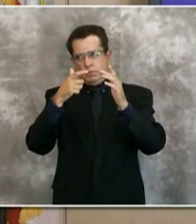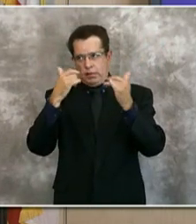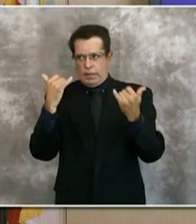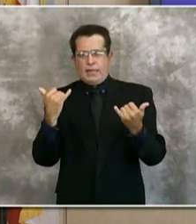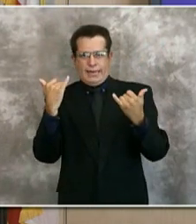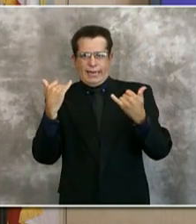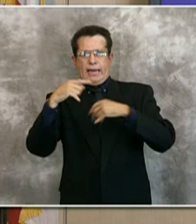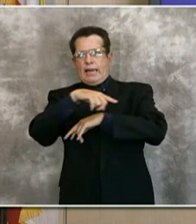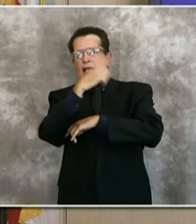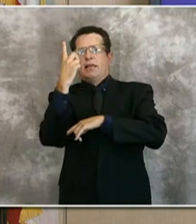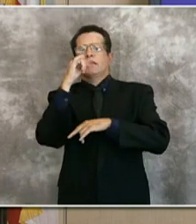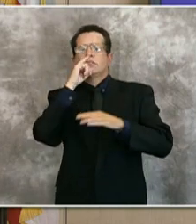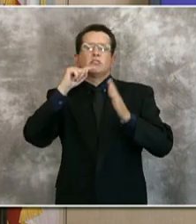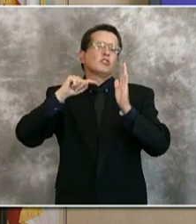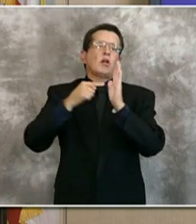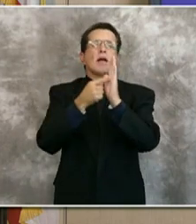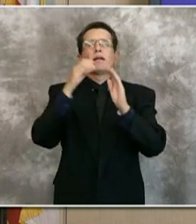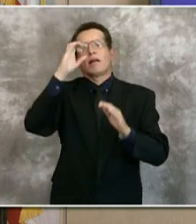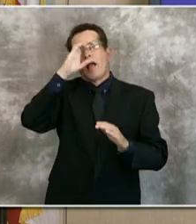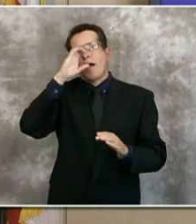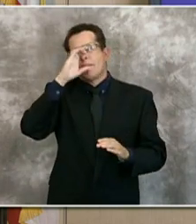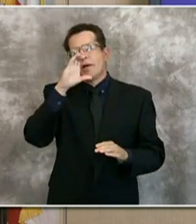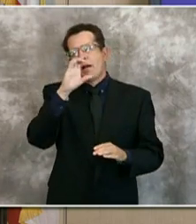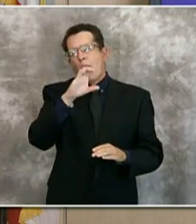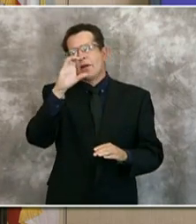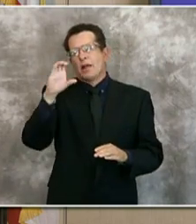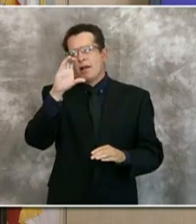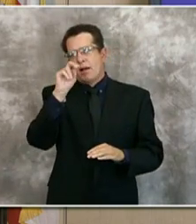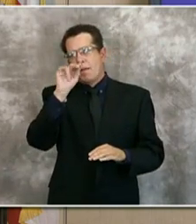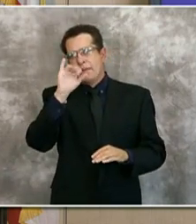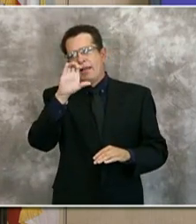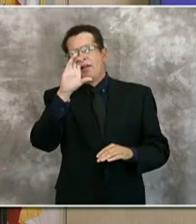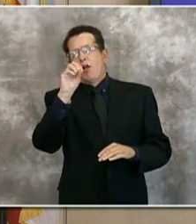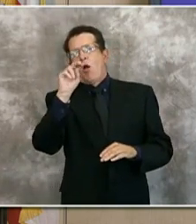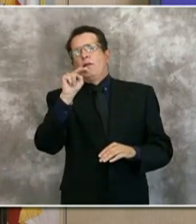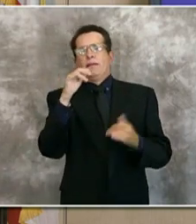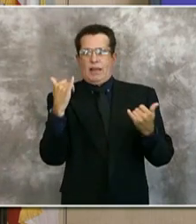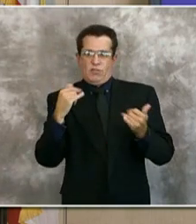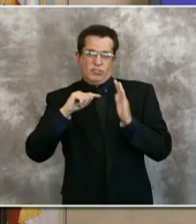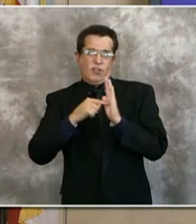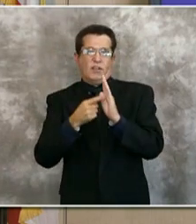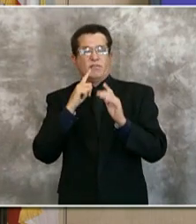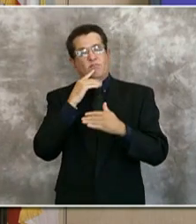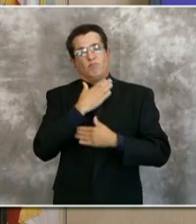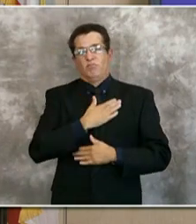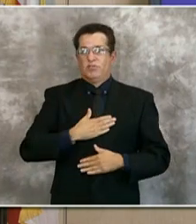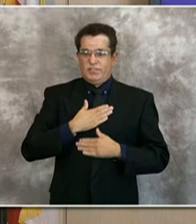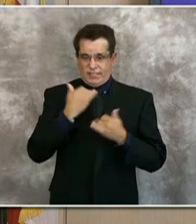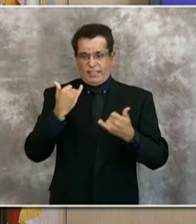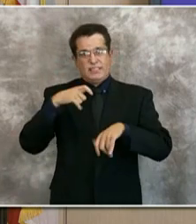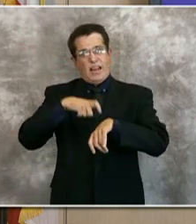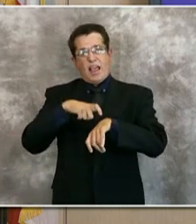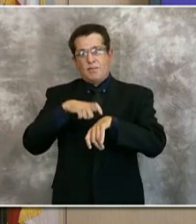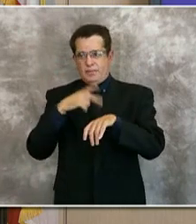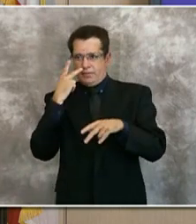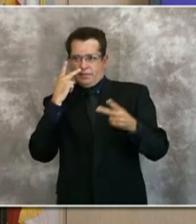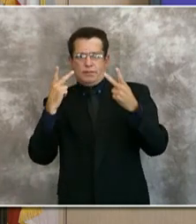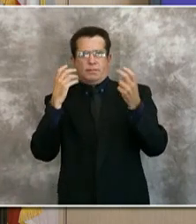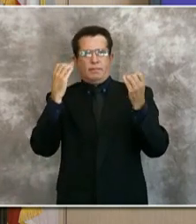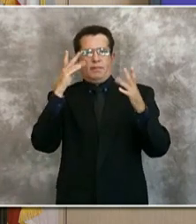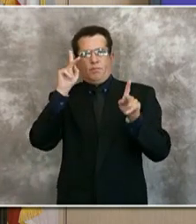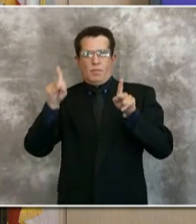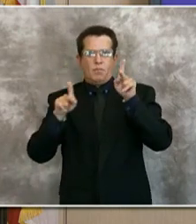is officially the start of Comic-Con. And it's always been a great time of the year to see a lot of people, a lot of energy that's